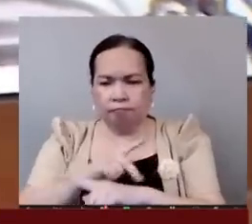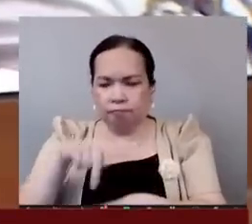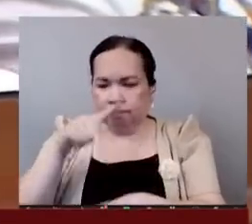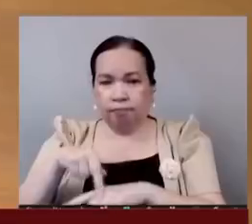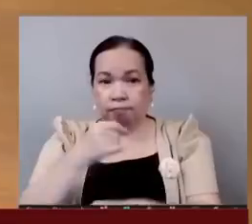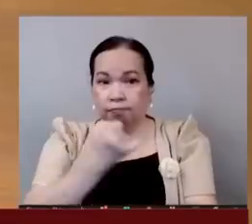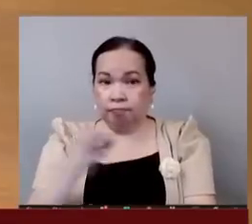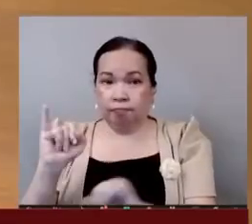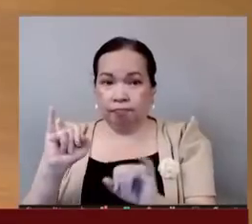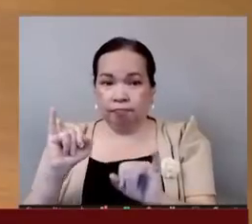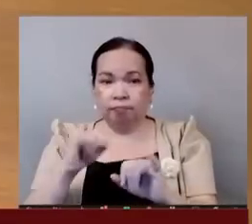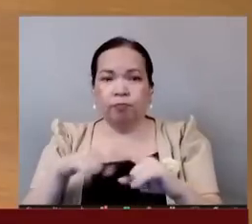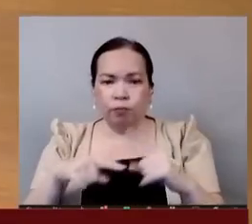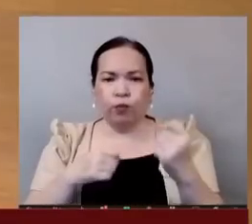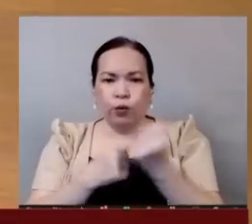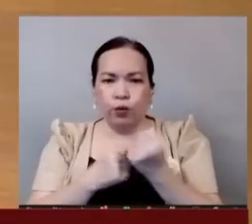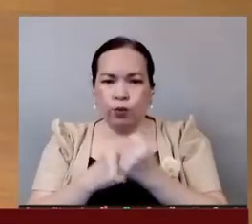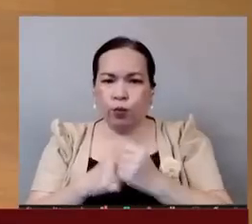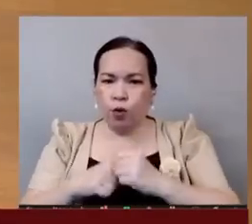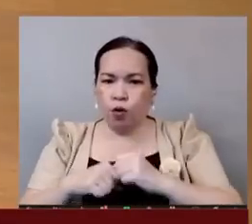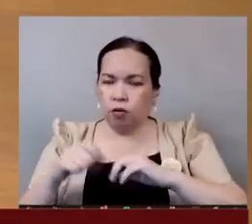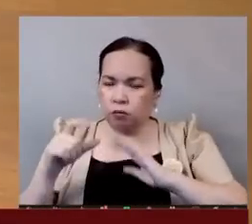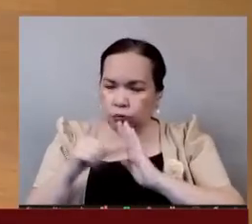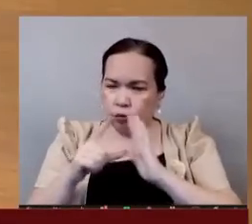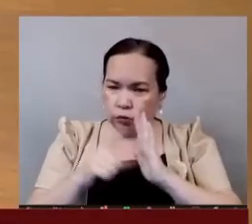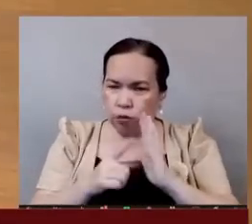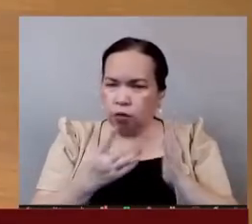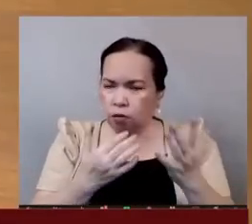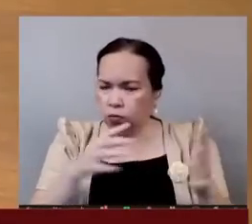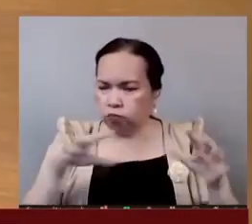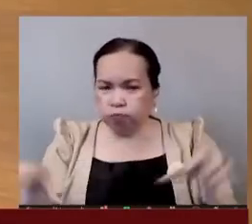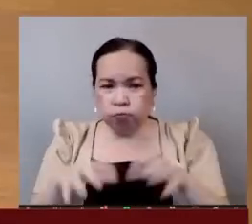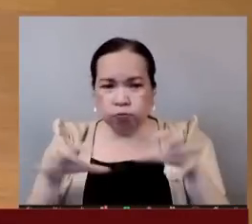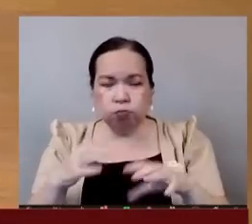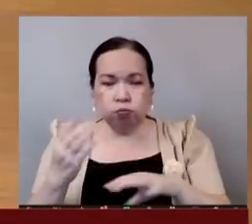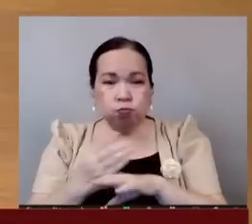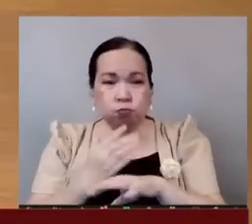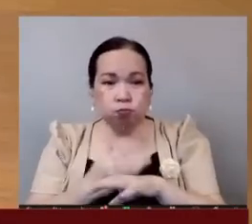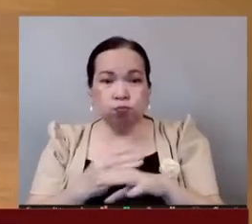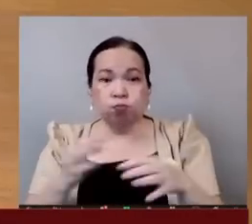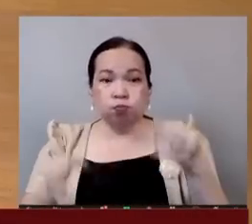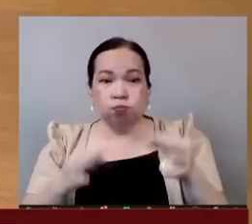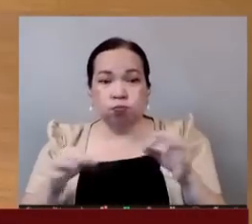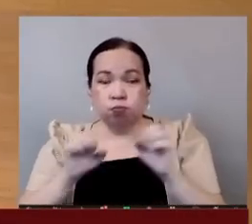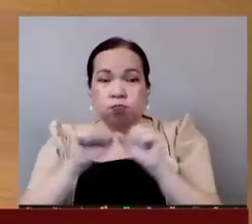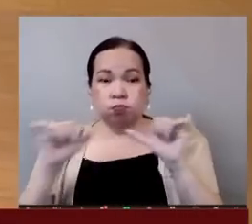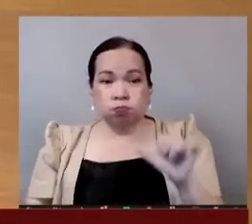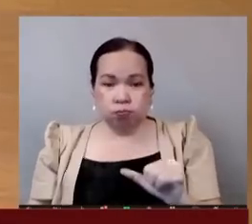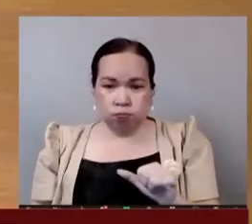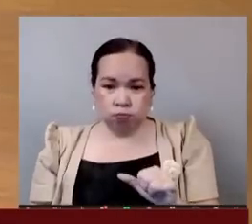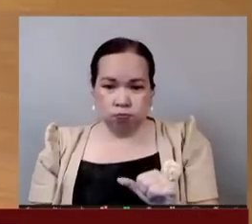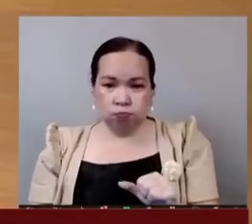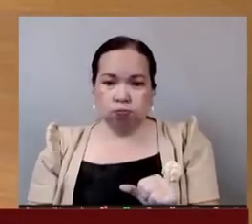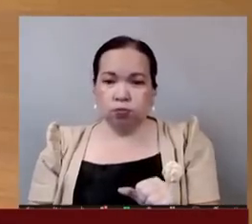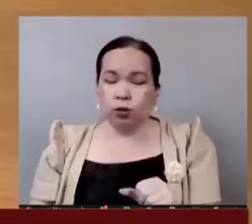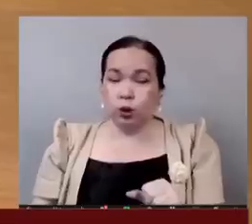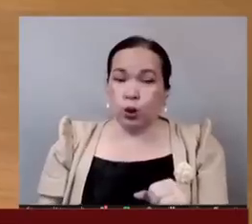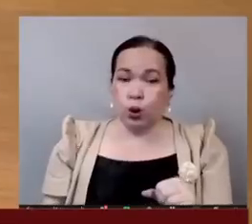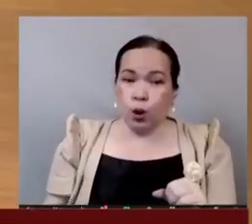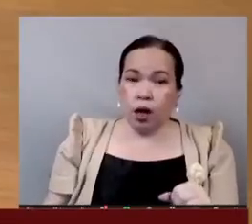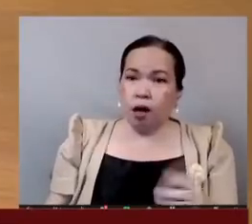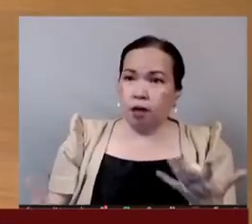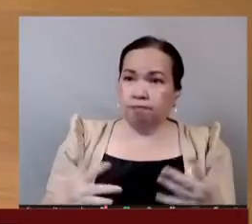the judiciary's efforts to improve the justice system and to protect constitutional rights. The campaign against illegal